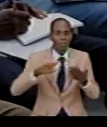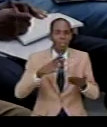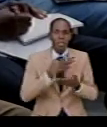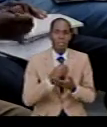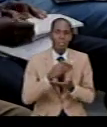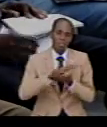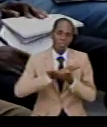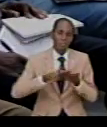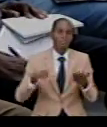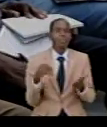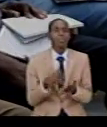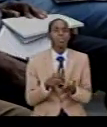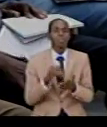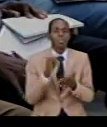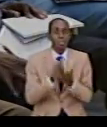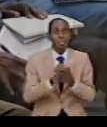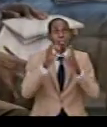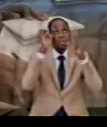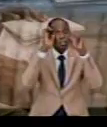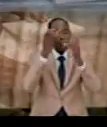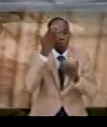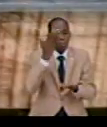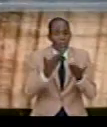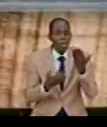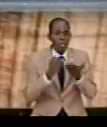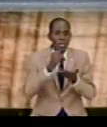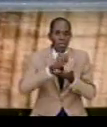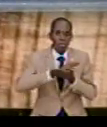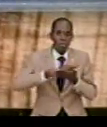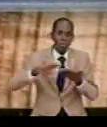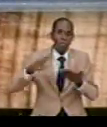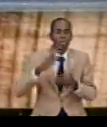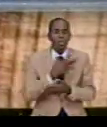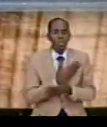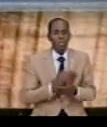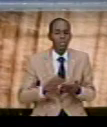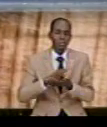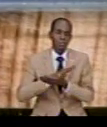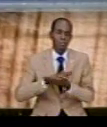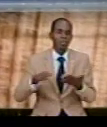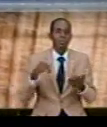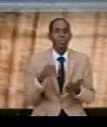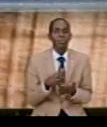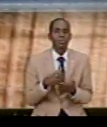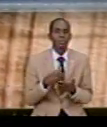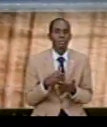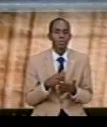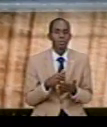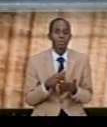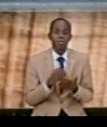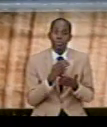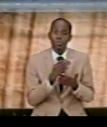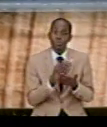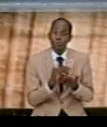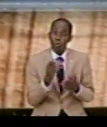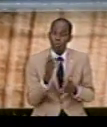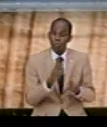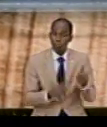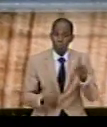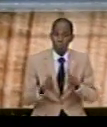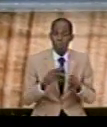it. That he might sanctify and cleanse it. Some people